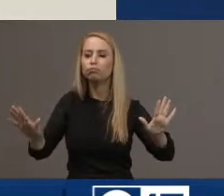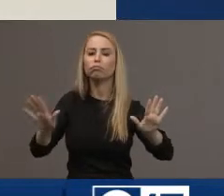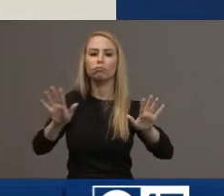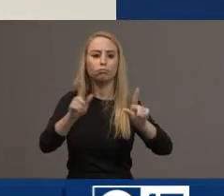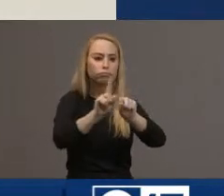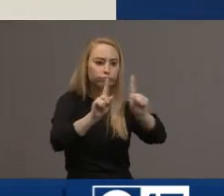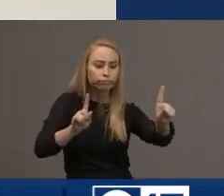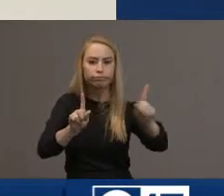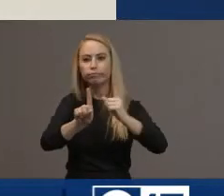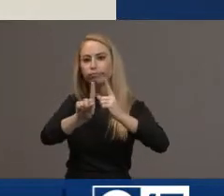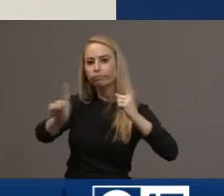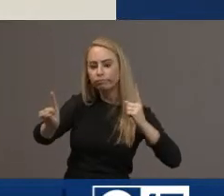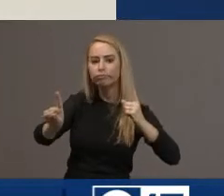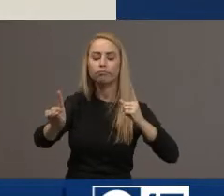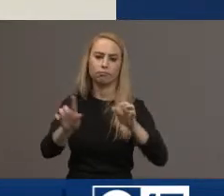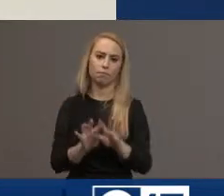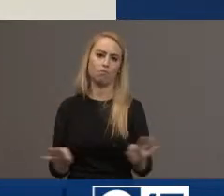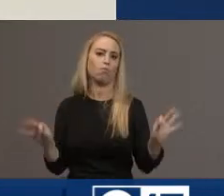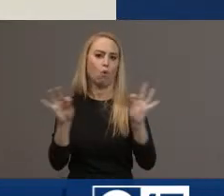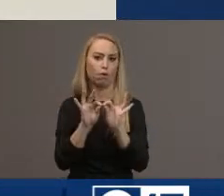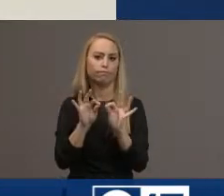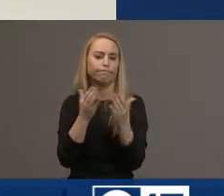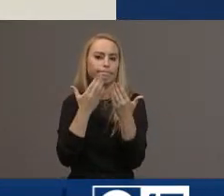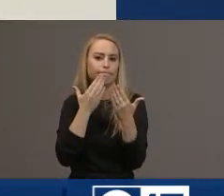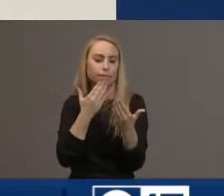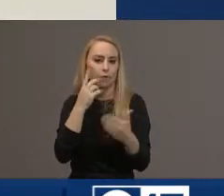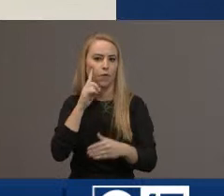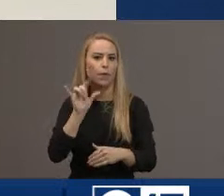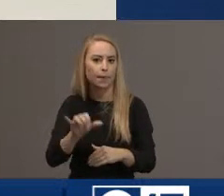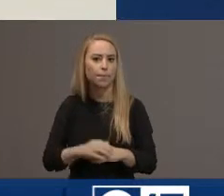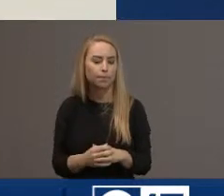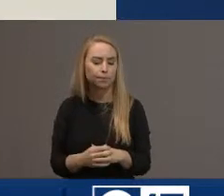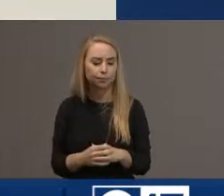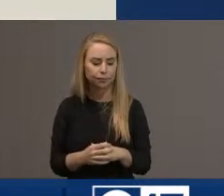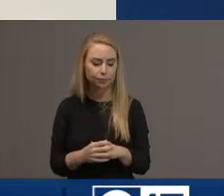or place of goods and services,